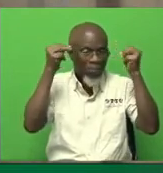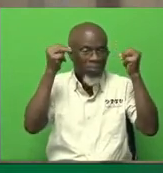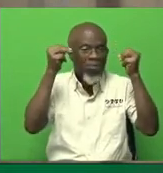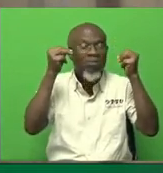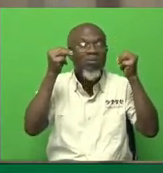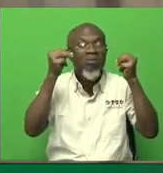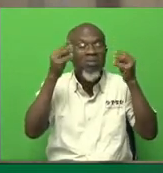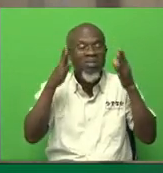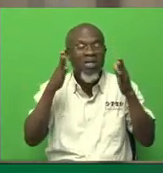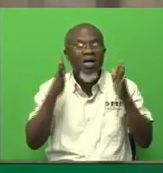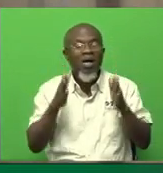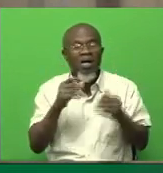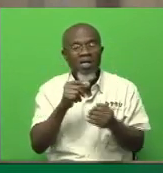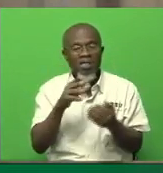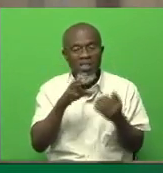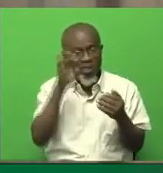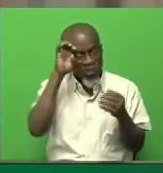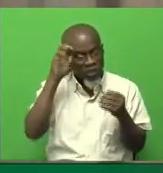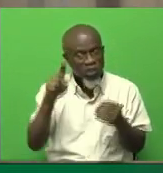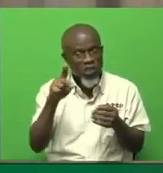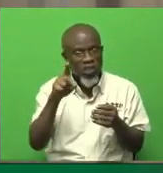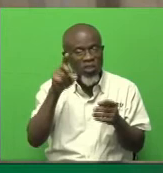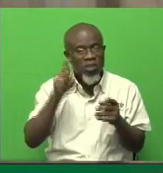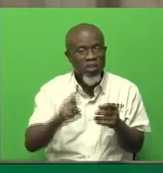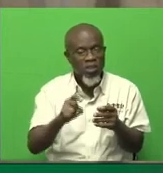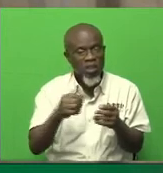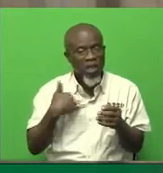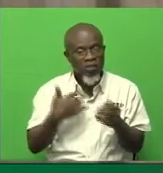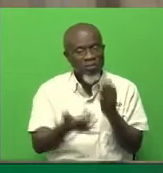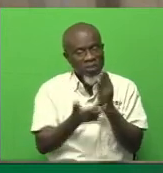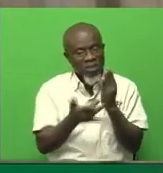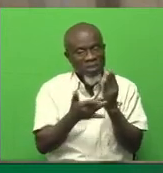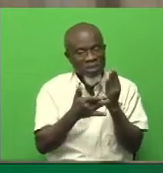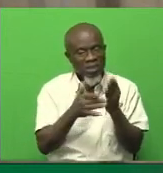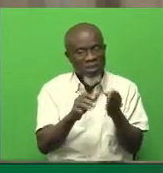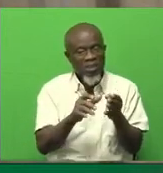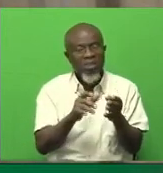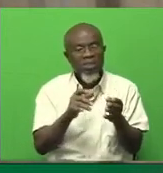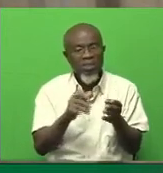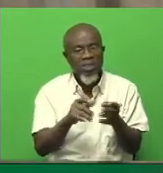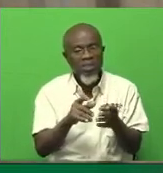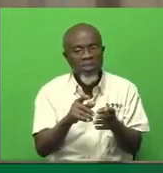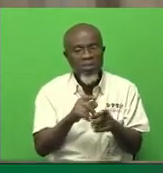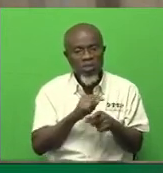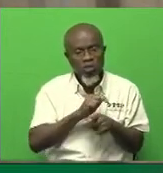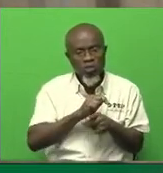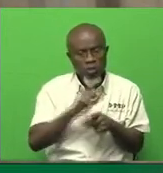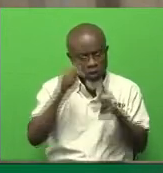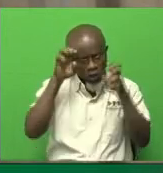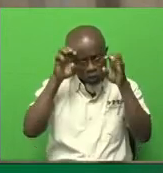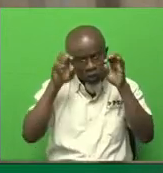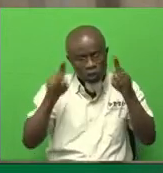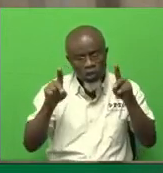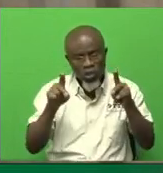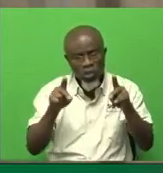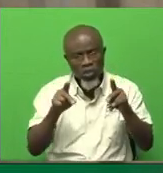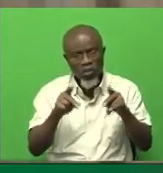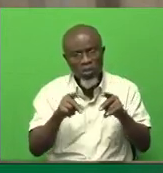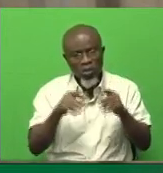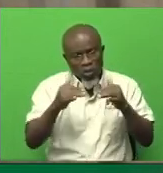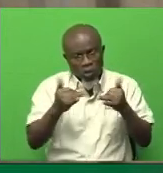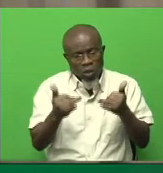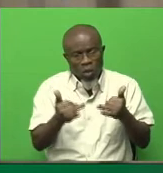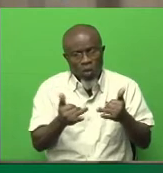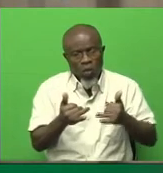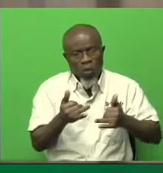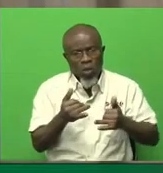Technical vocational training and see the ministers are now saying that we are doing certain things that are law